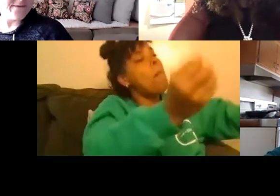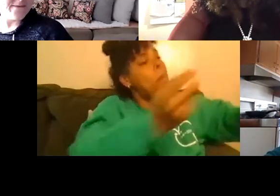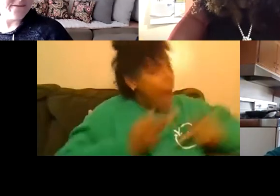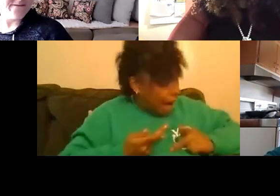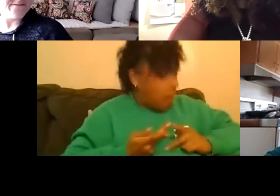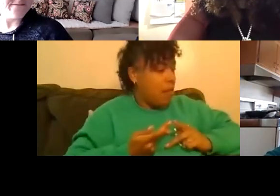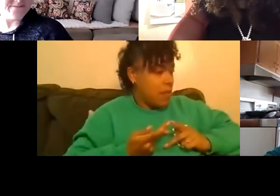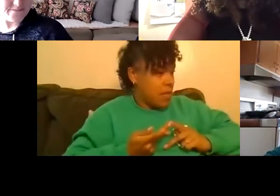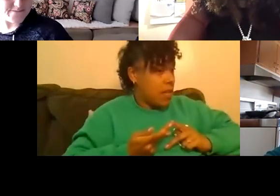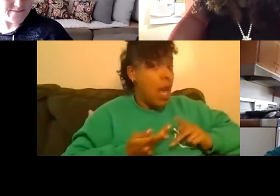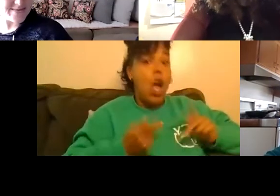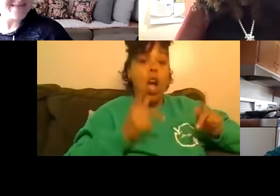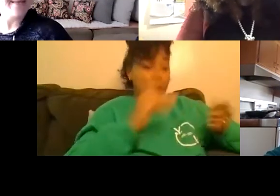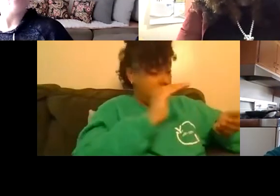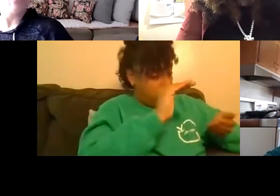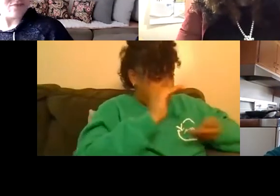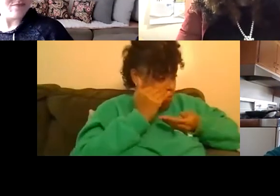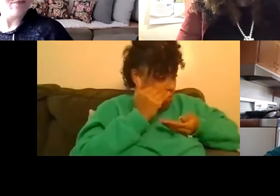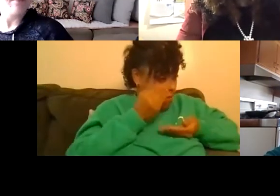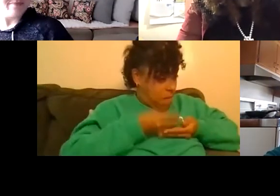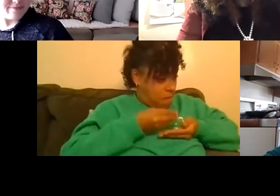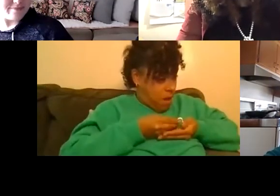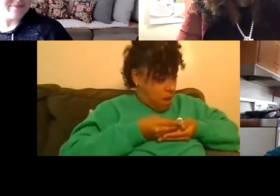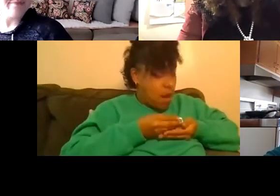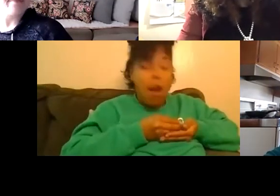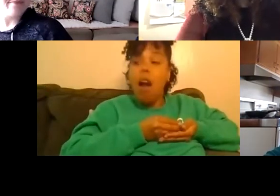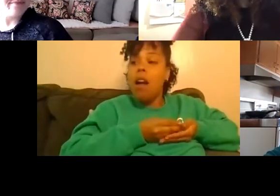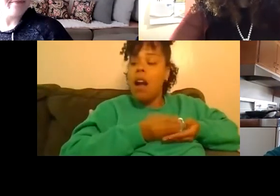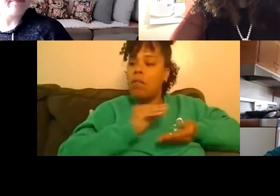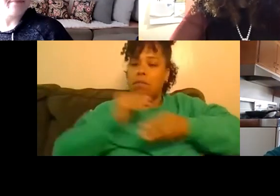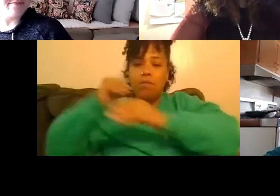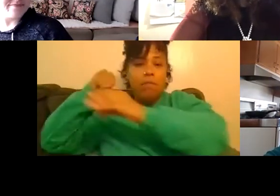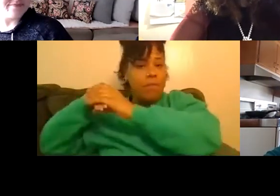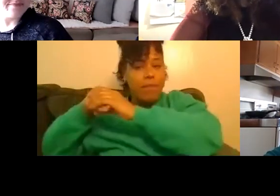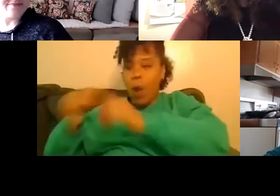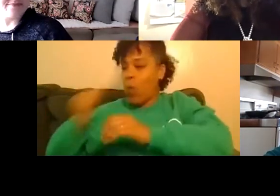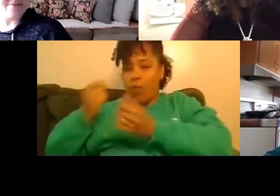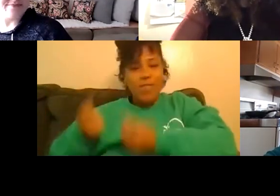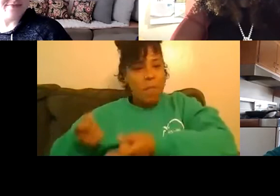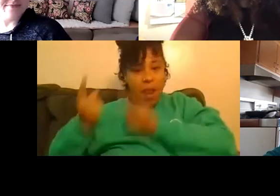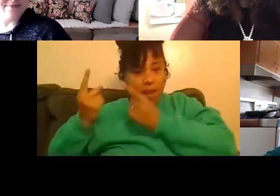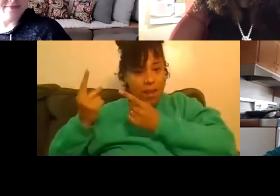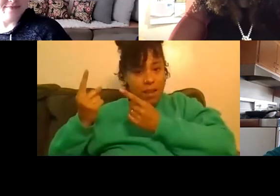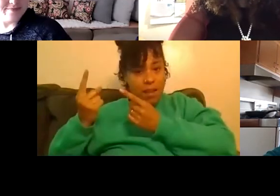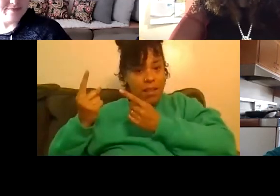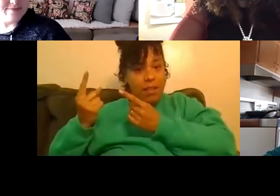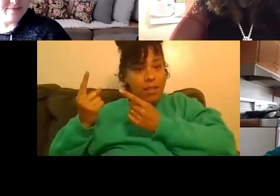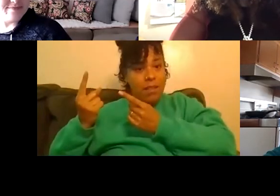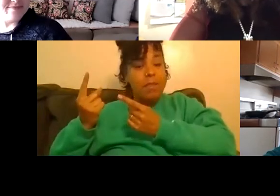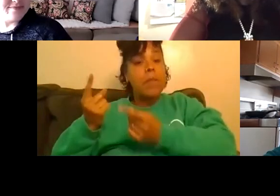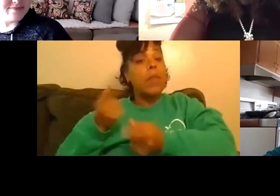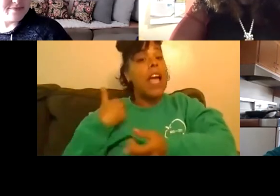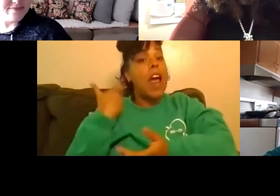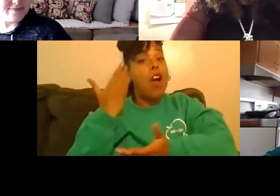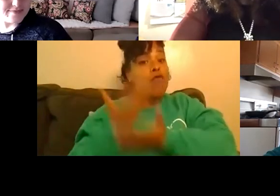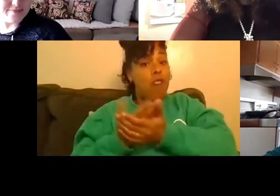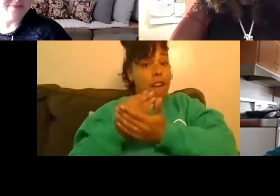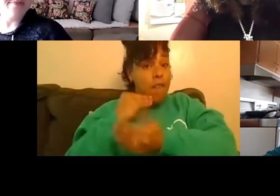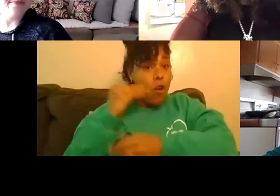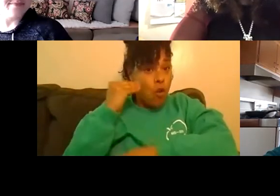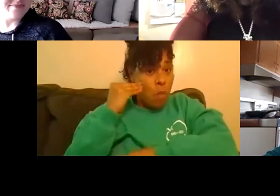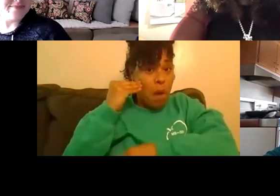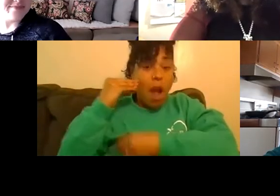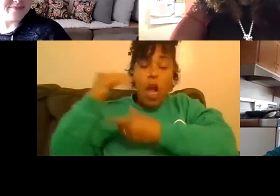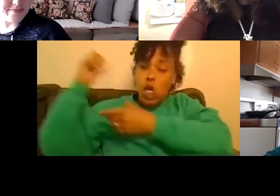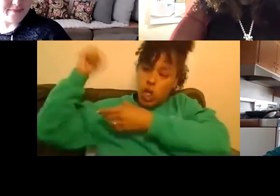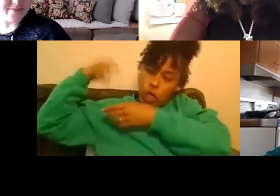that money in my back pocket. I wouldn't spend it. When I got home, I put it in the drawer in the same envelope. When